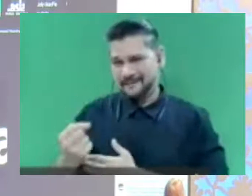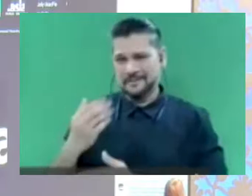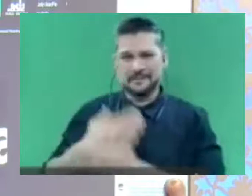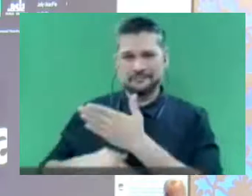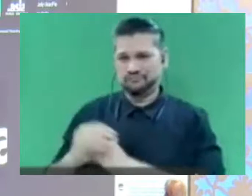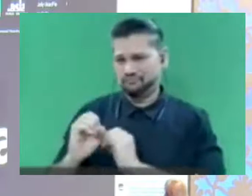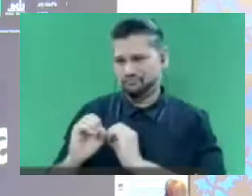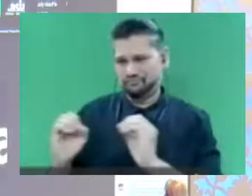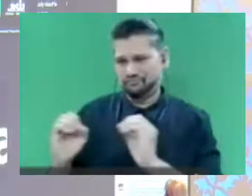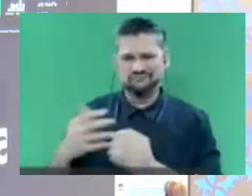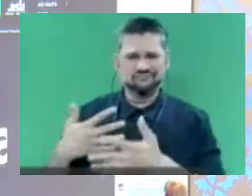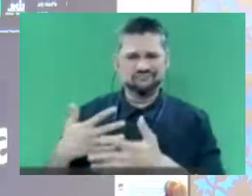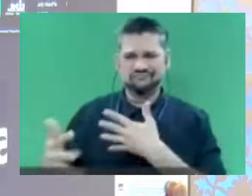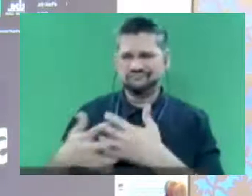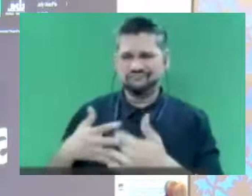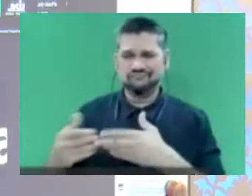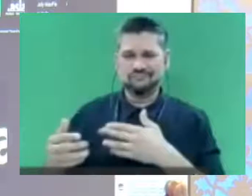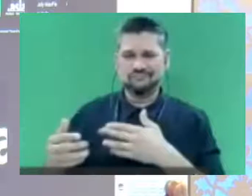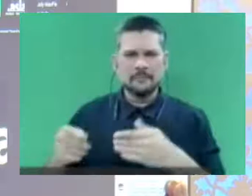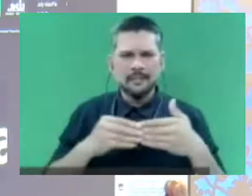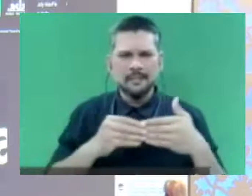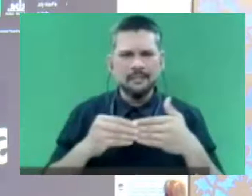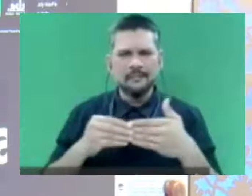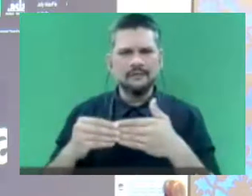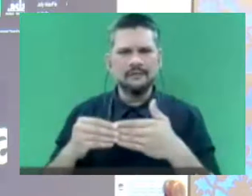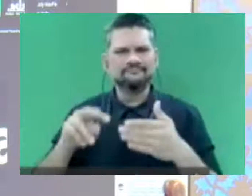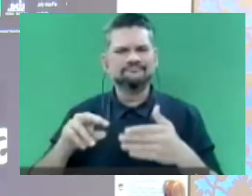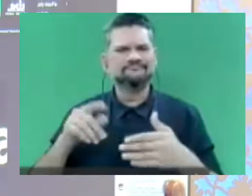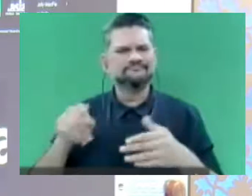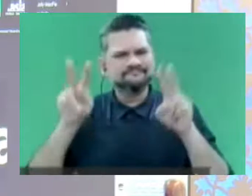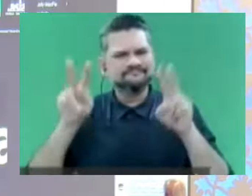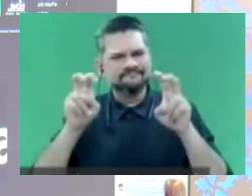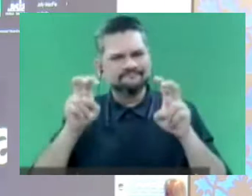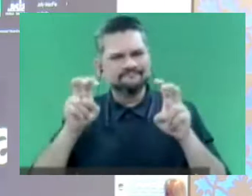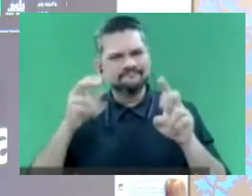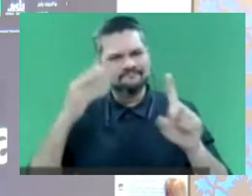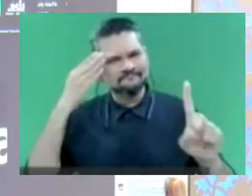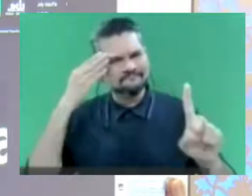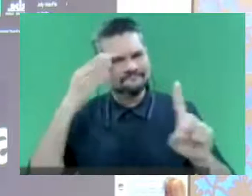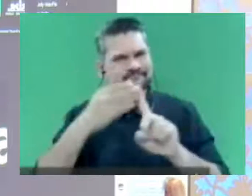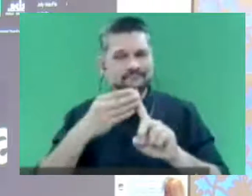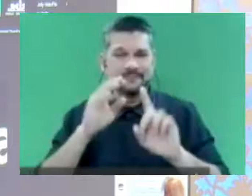So, Manique, would you like to start, please?